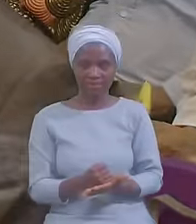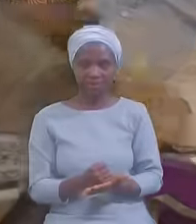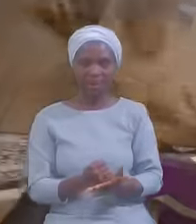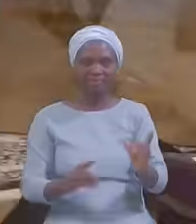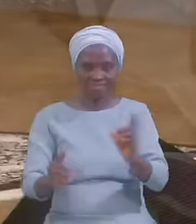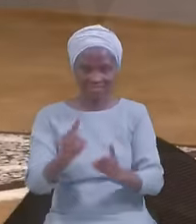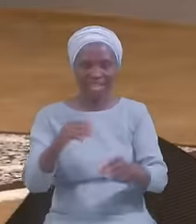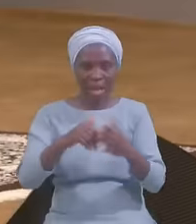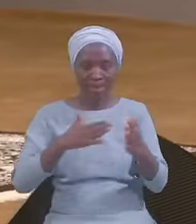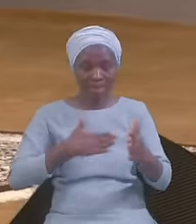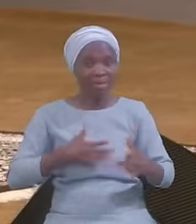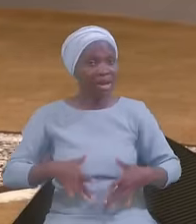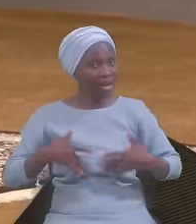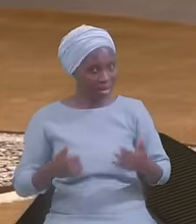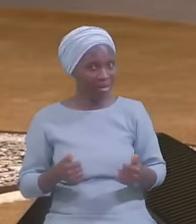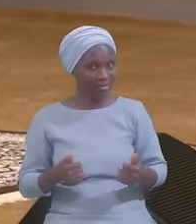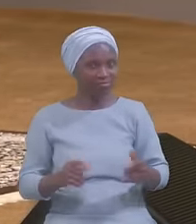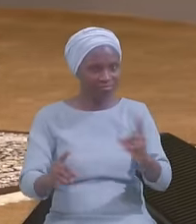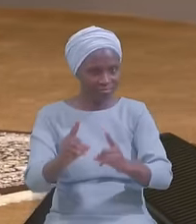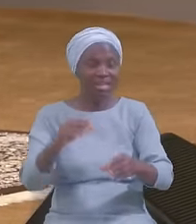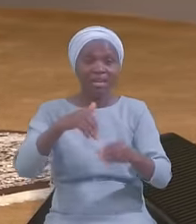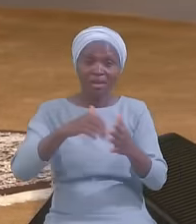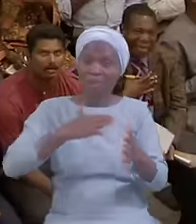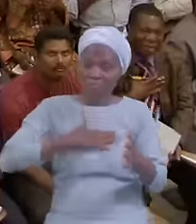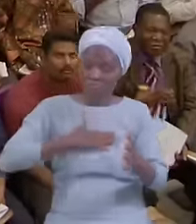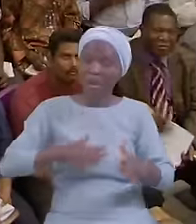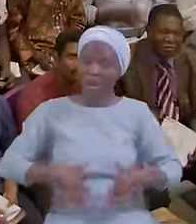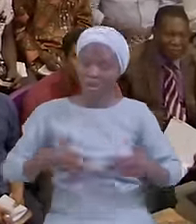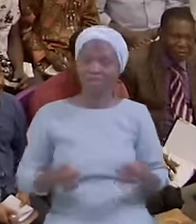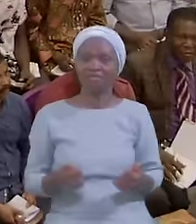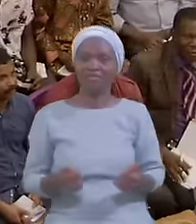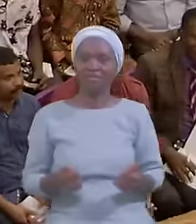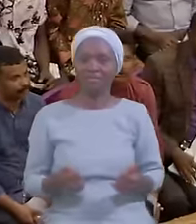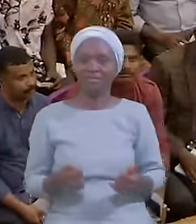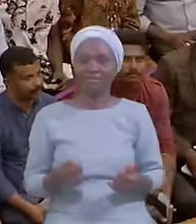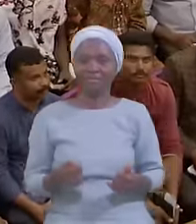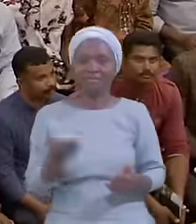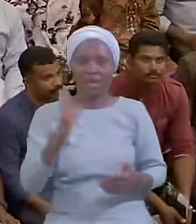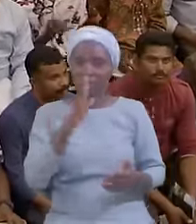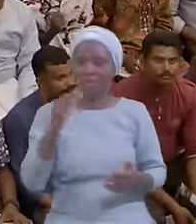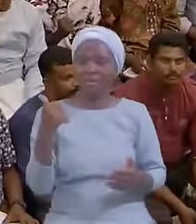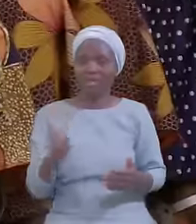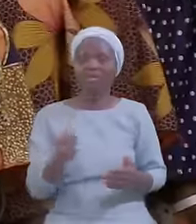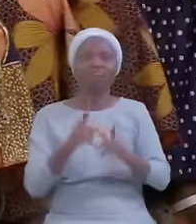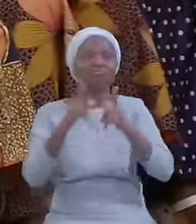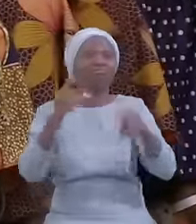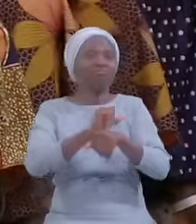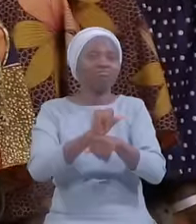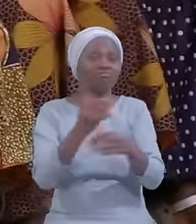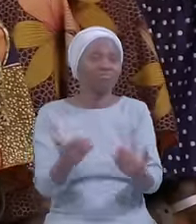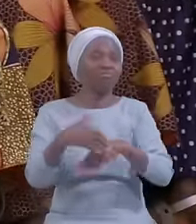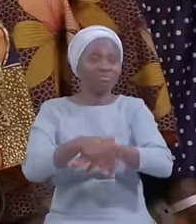life. In my life. There will be a performance tonight. There will